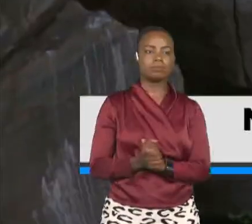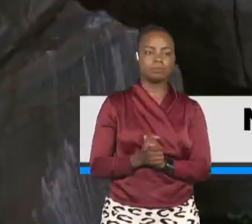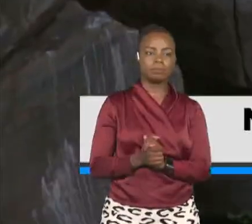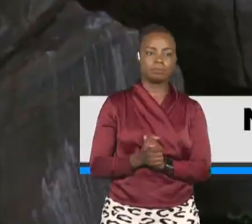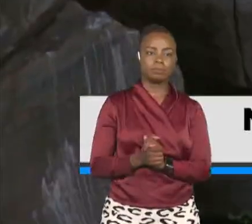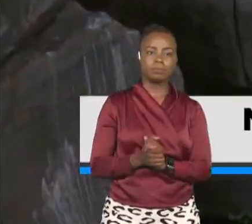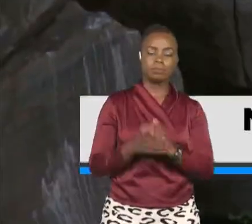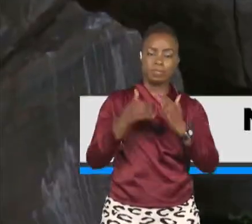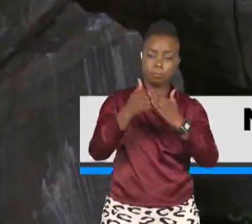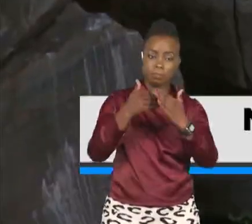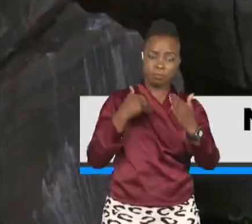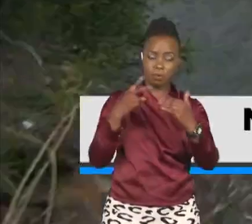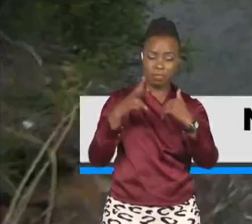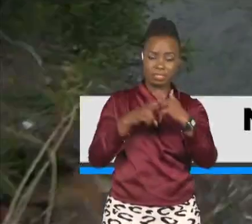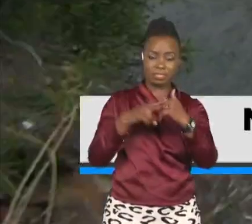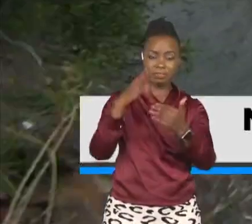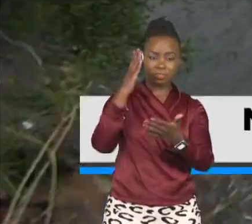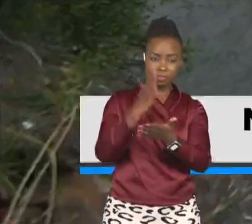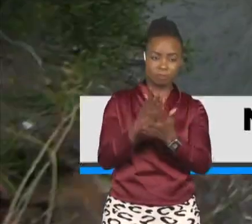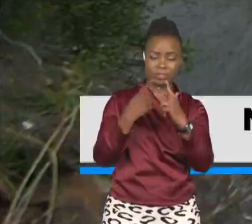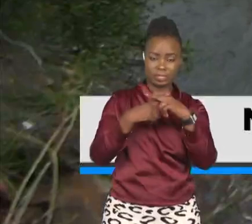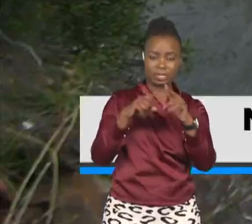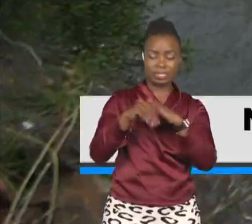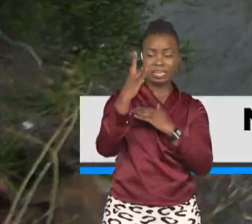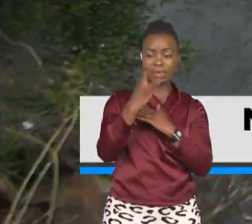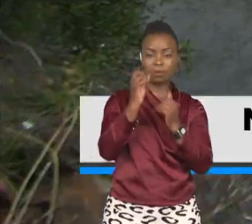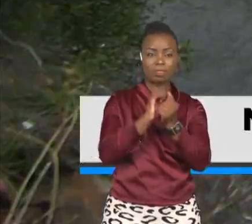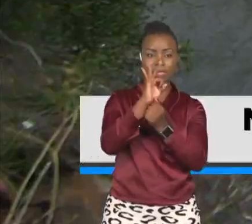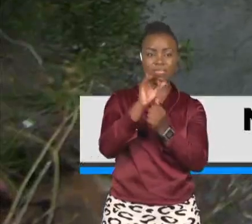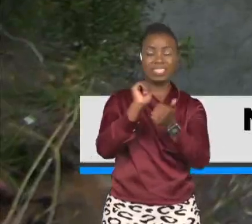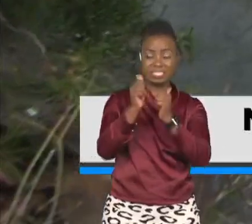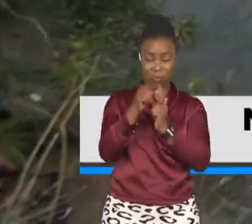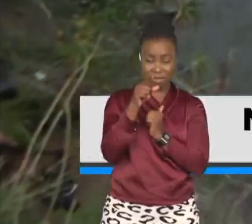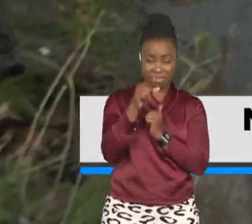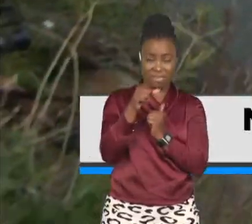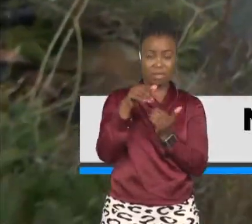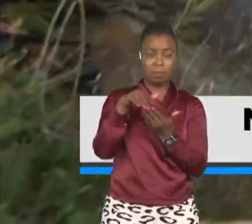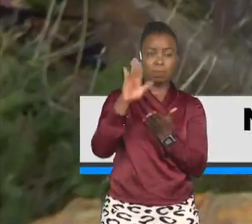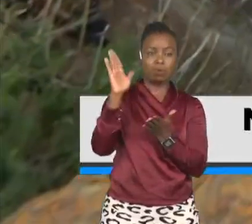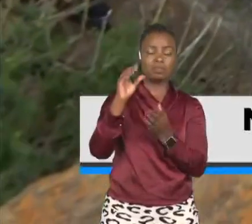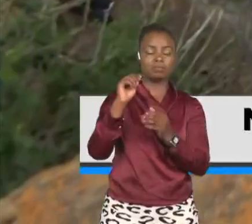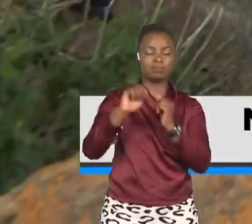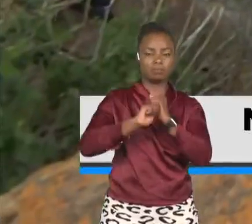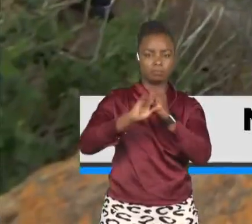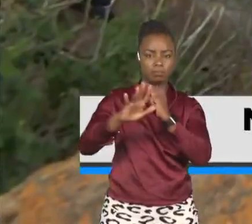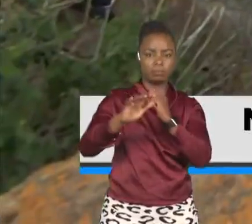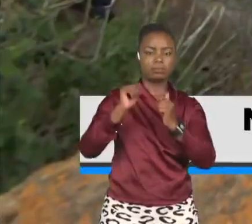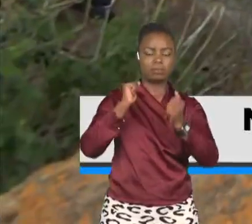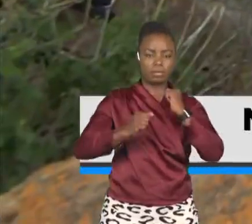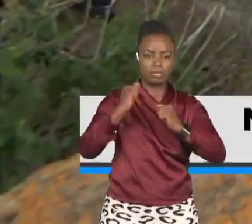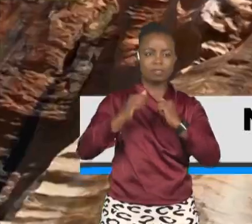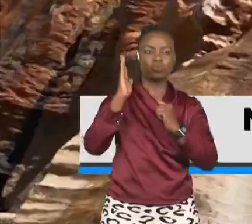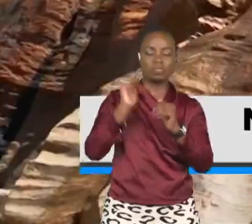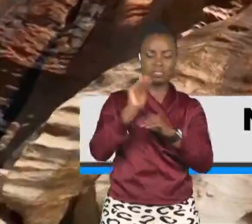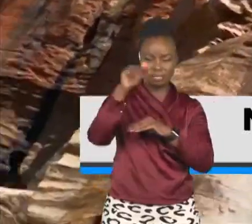Before the seven-stop world tour kicks off the Philippines on April 13th, the sport's most decorated athletes seize the cliff diving safari to